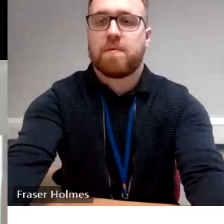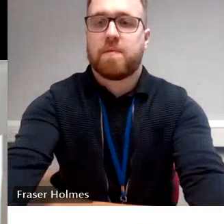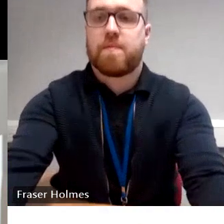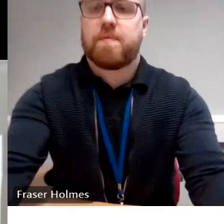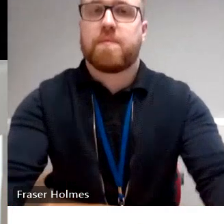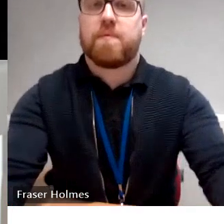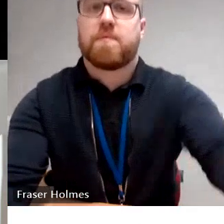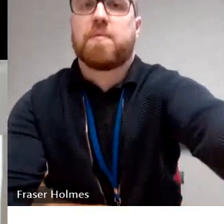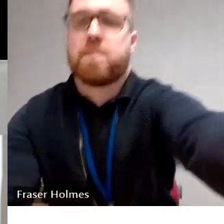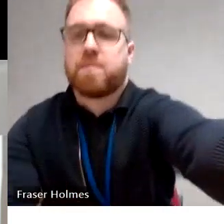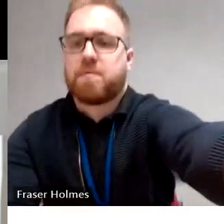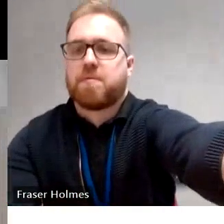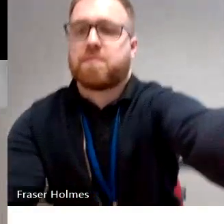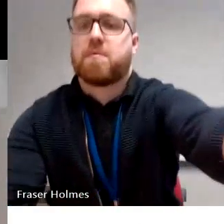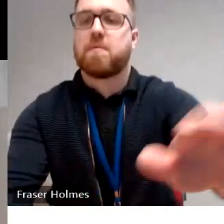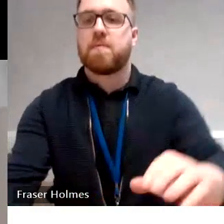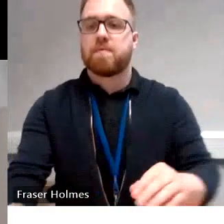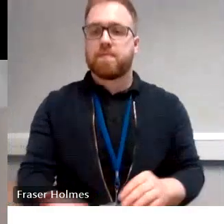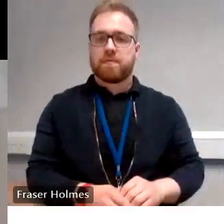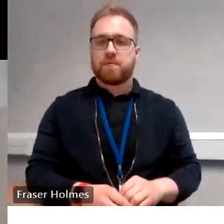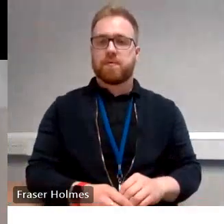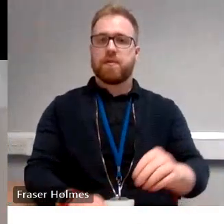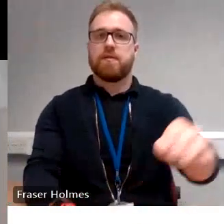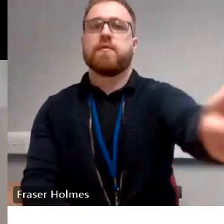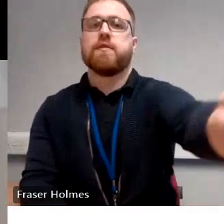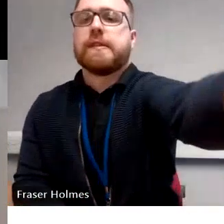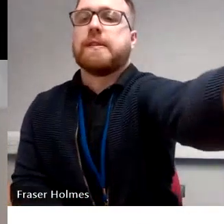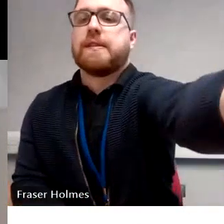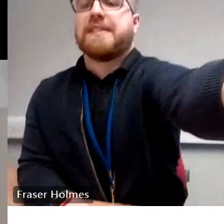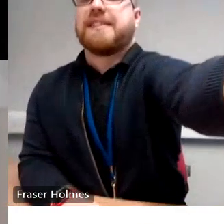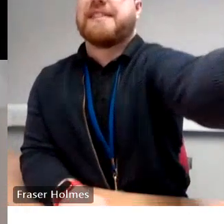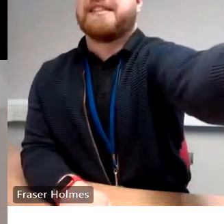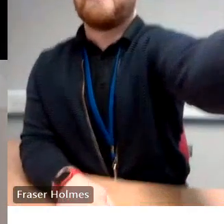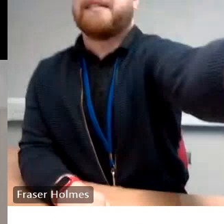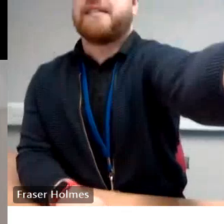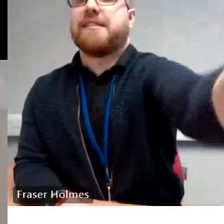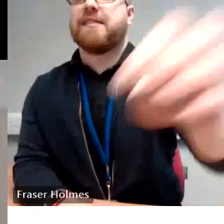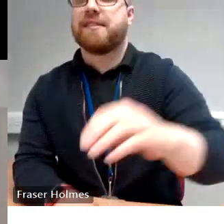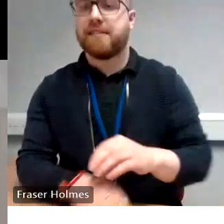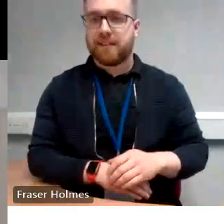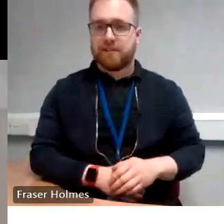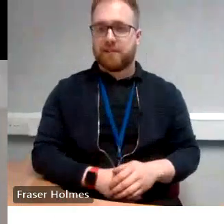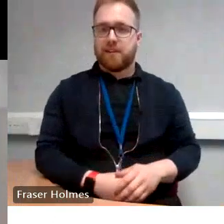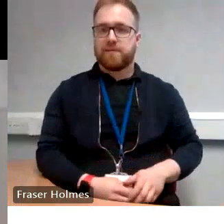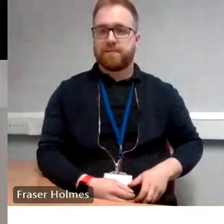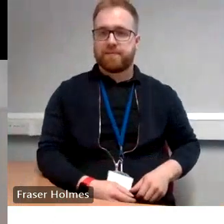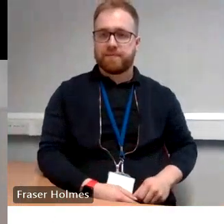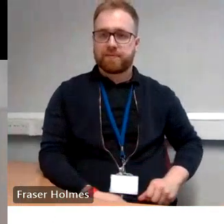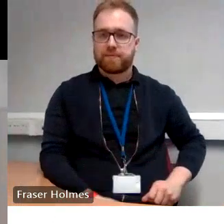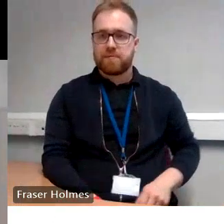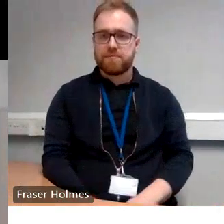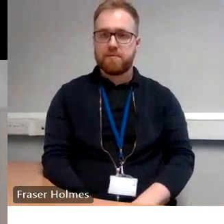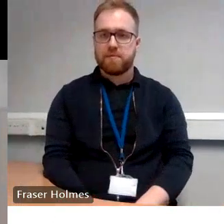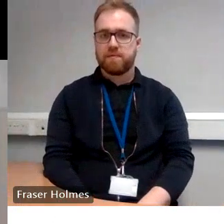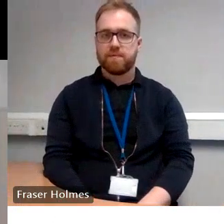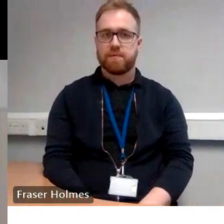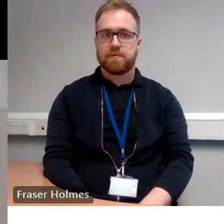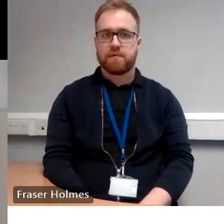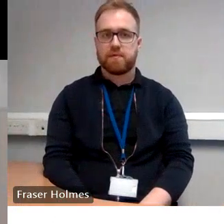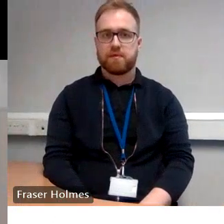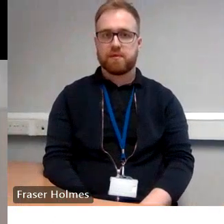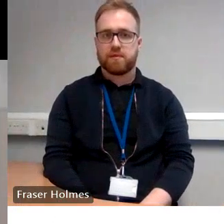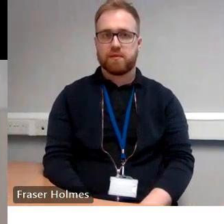challenges they have within their lives. Our main objective is health and well-being and their mental well-being. So they come into us, they give us their long-term conditions or